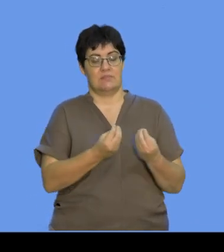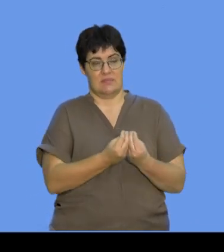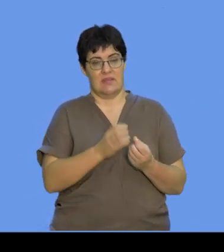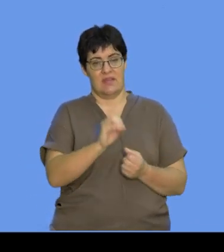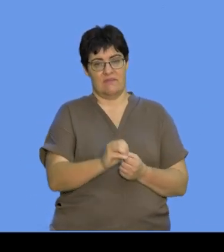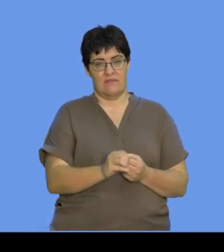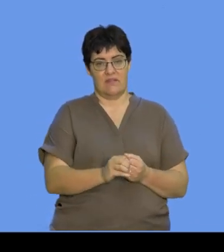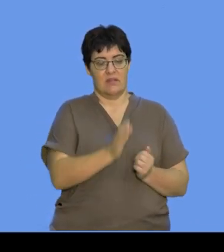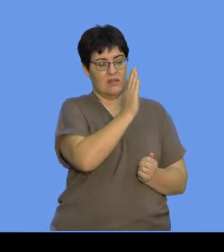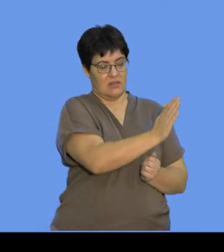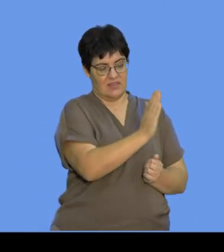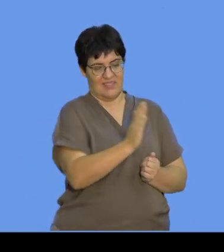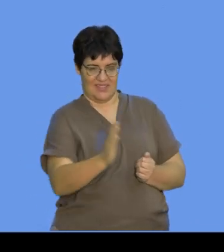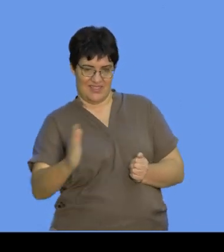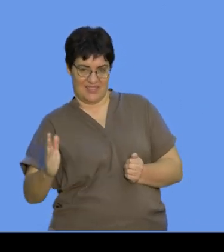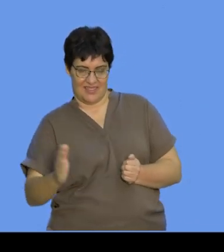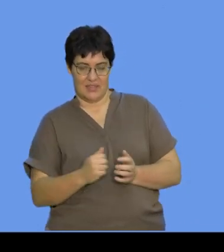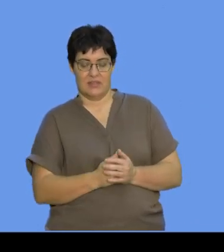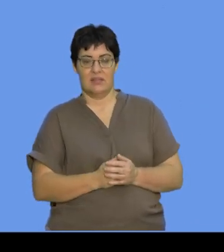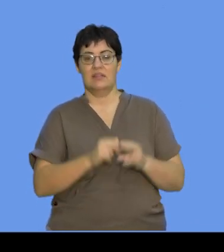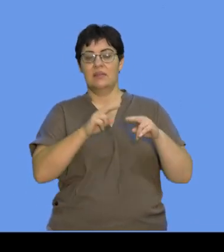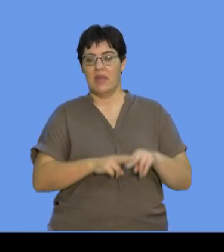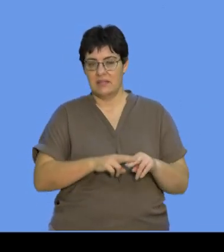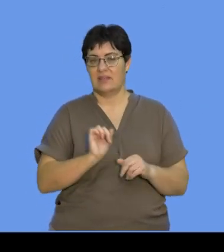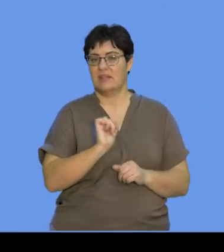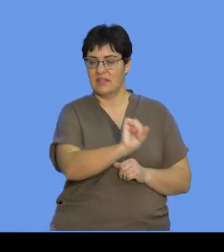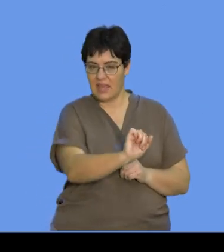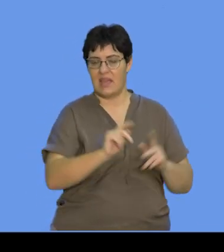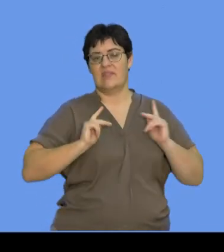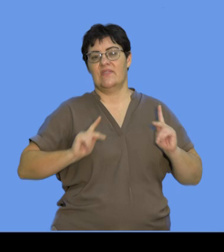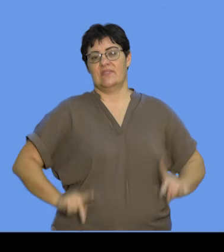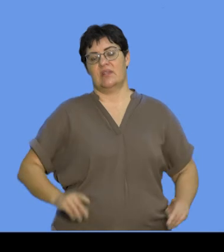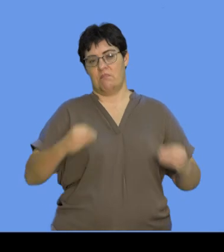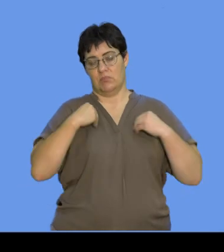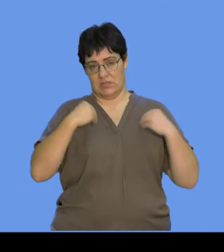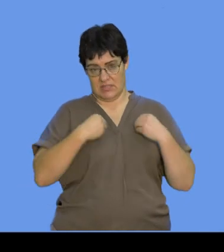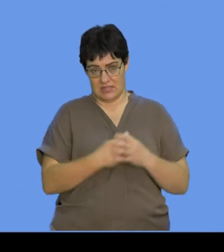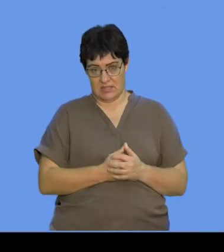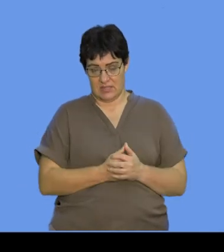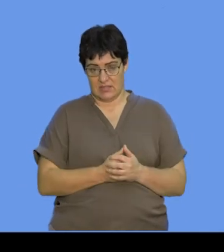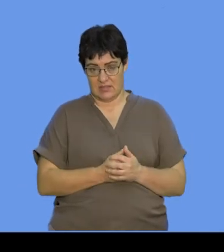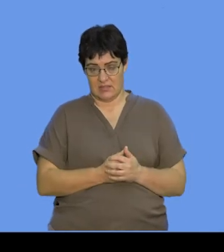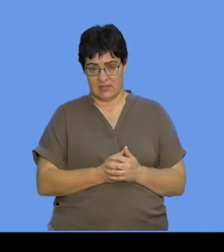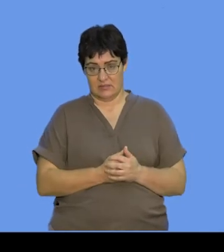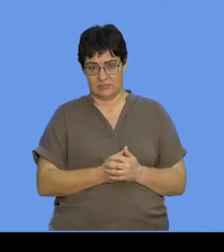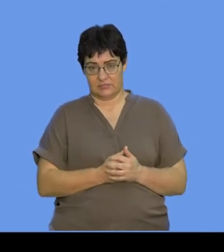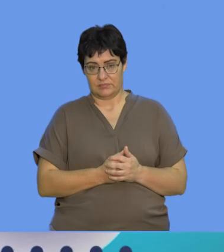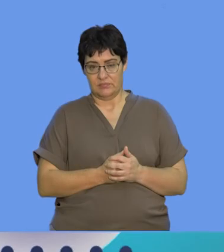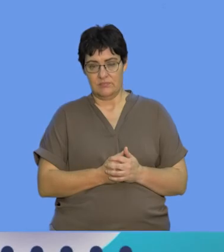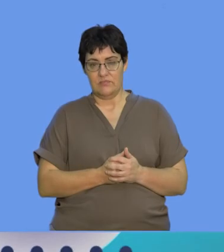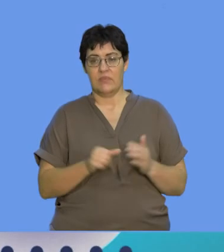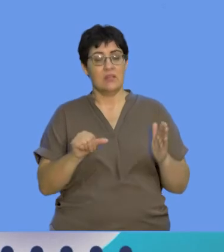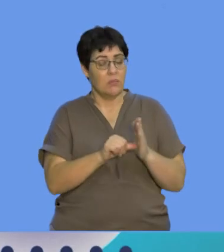of sequence, in terms of their physical properties. So very, very important is that,